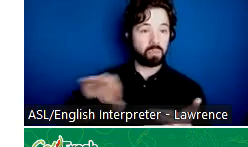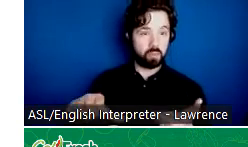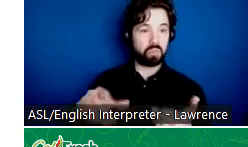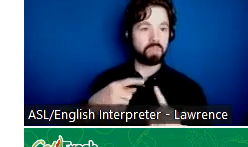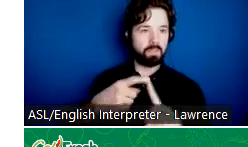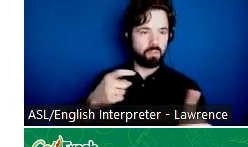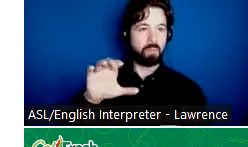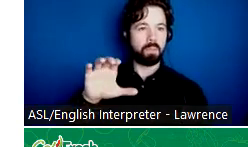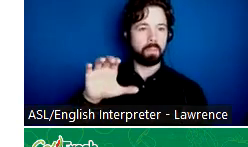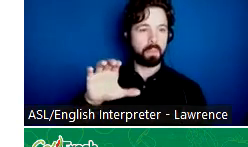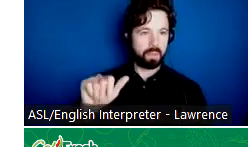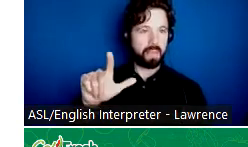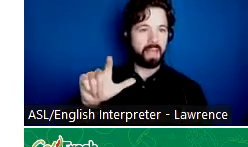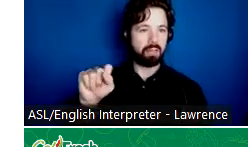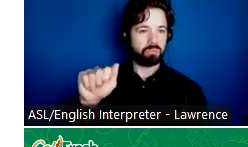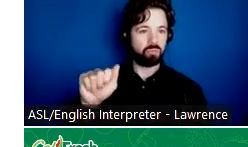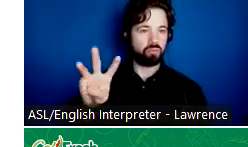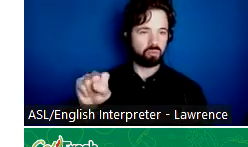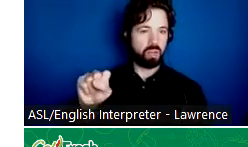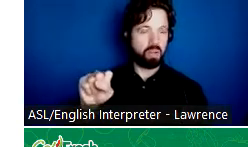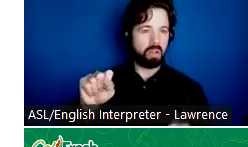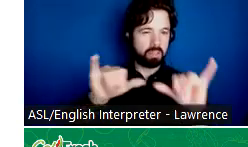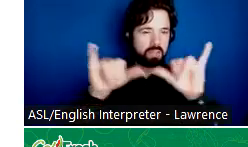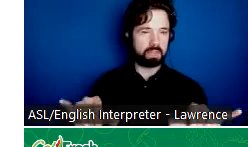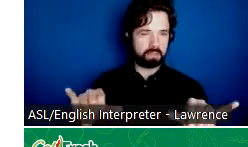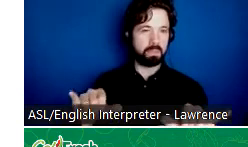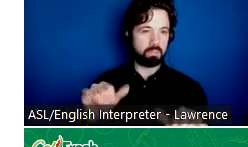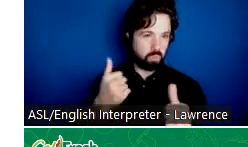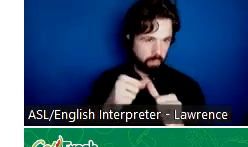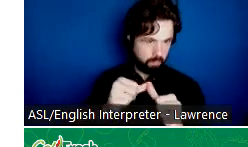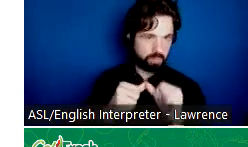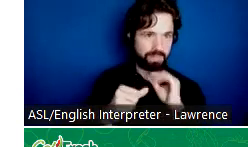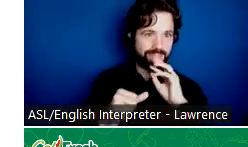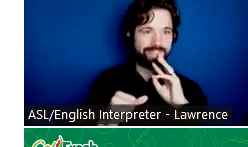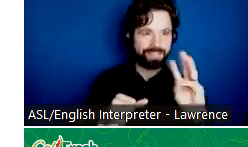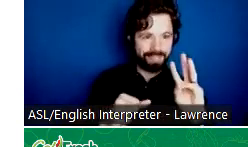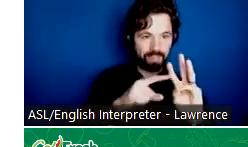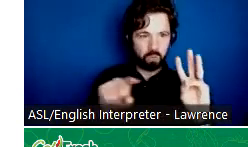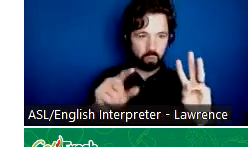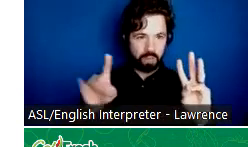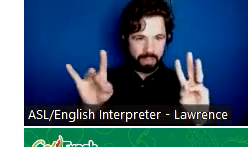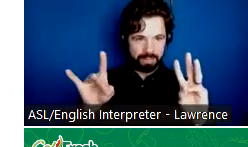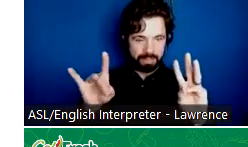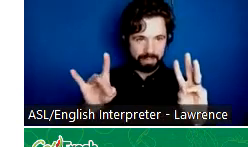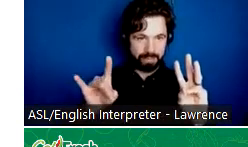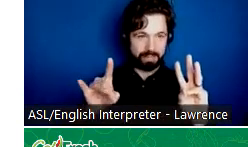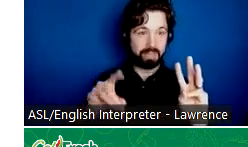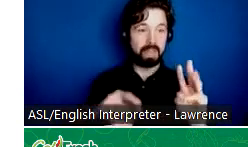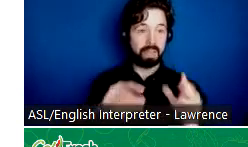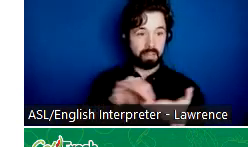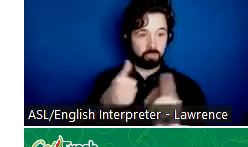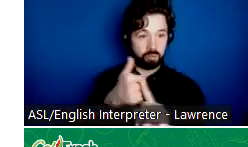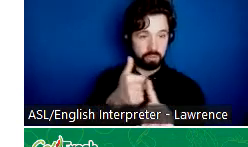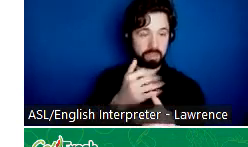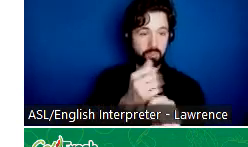So as we had mentioned, those children that are ages 6 through 18 and receive CalFresh, CalWorks, or Medi-Cal. And